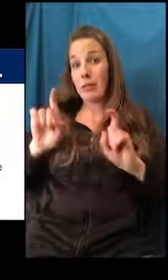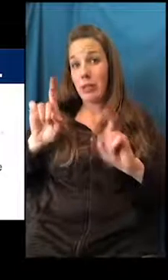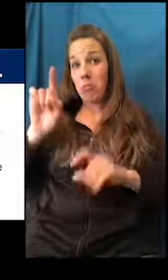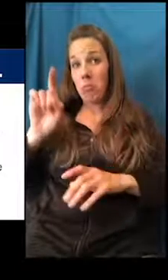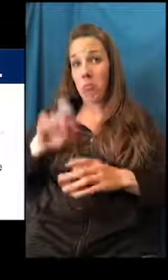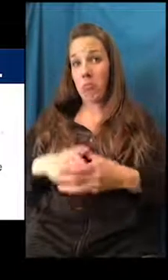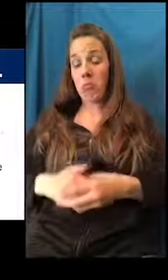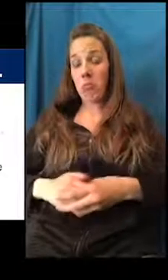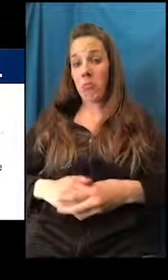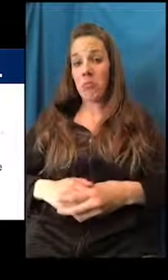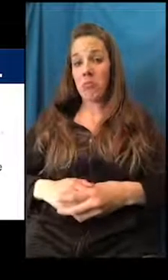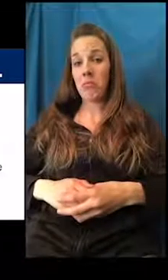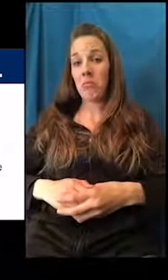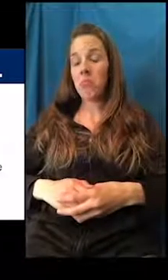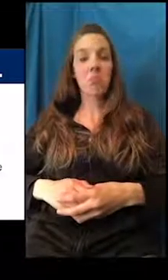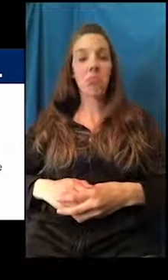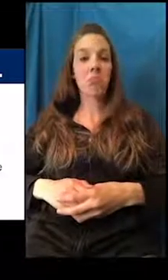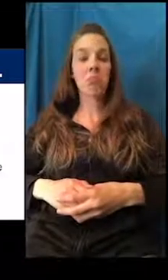Mm-hmm.